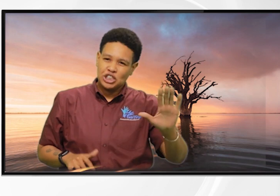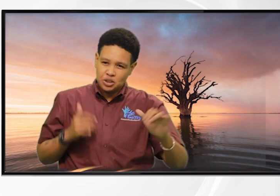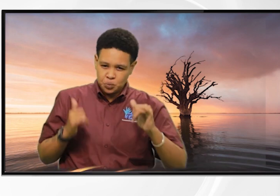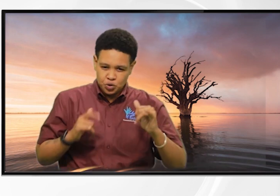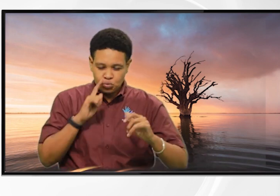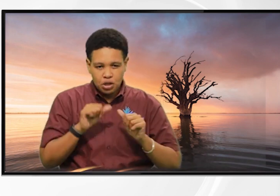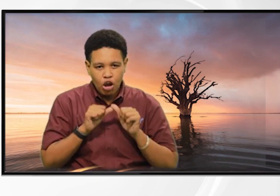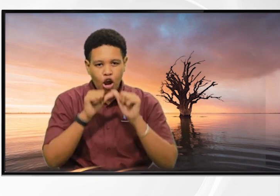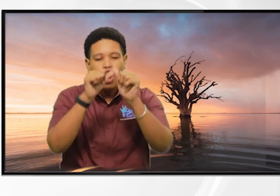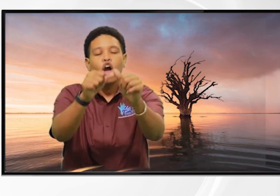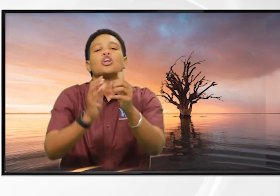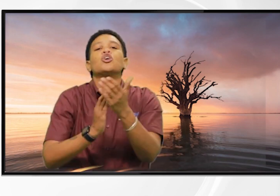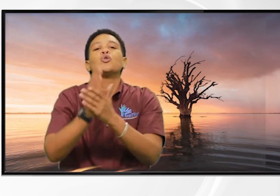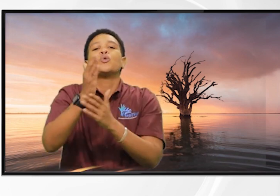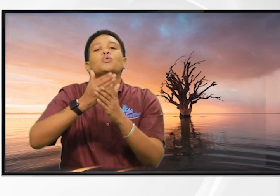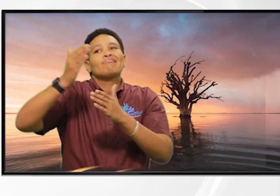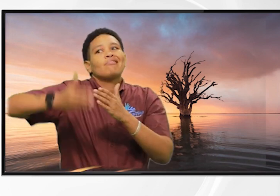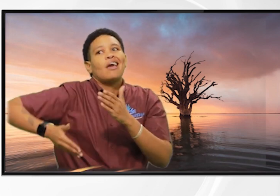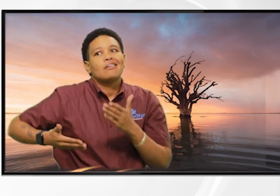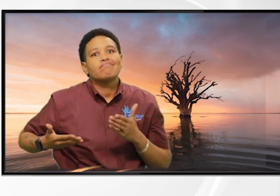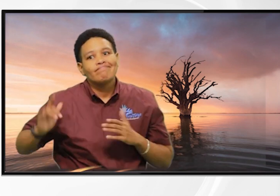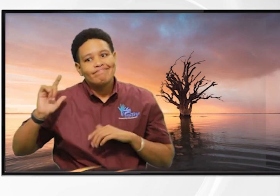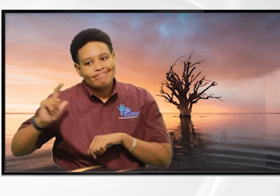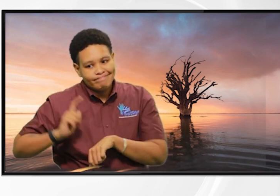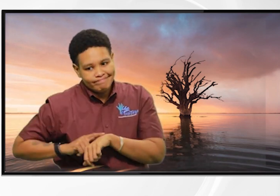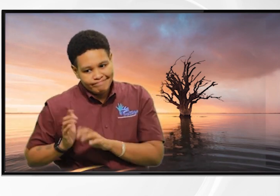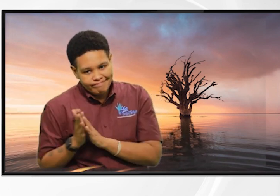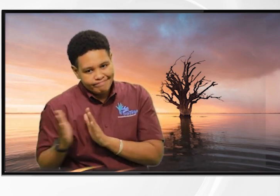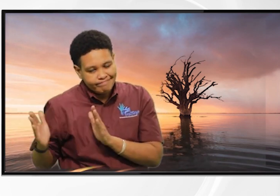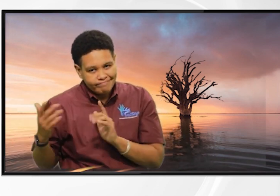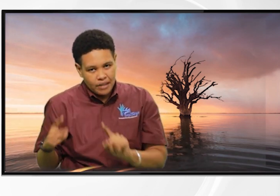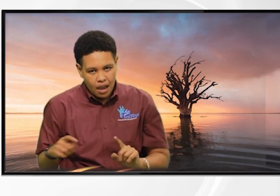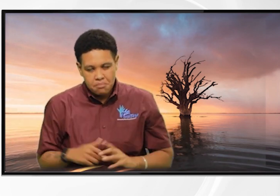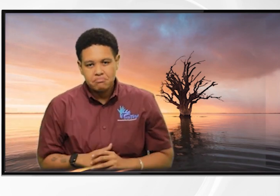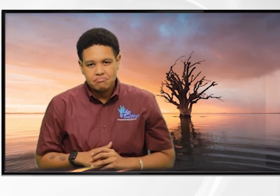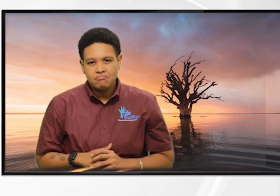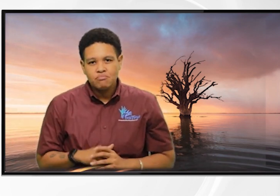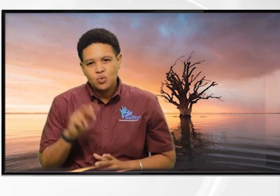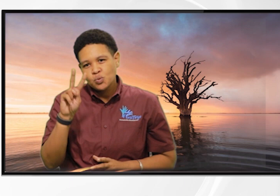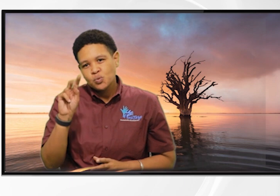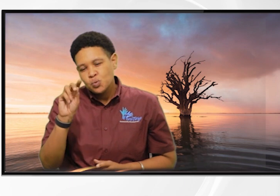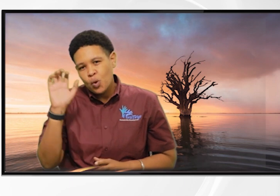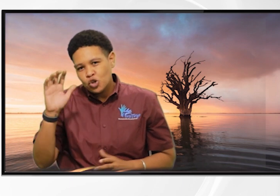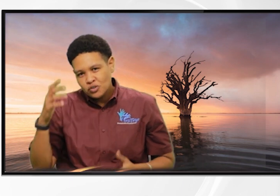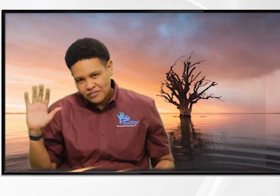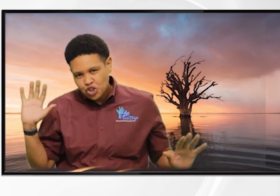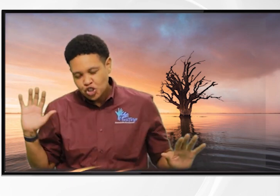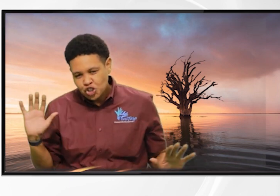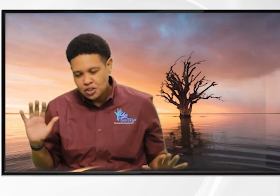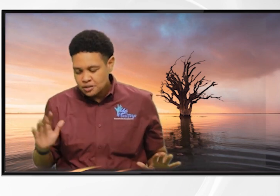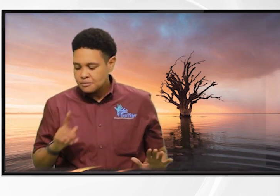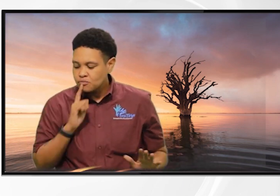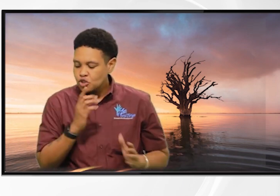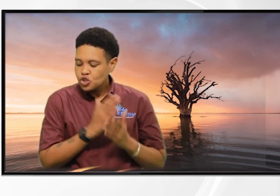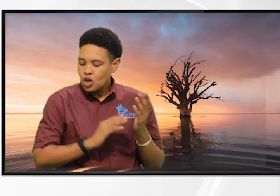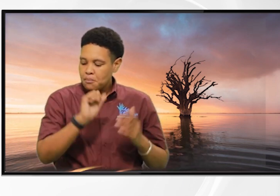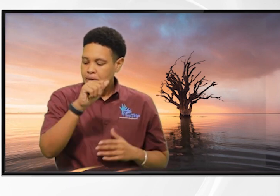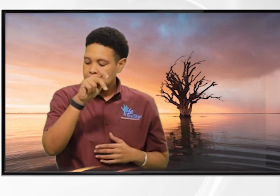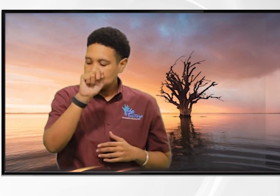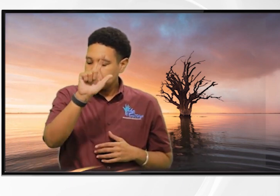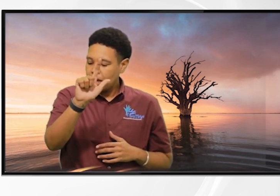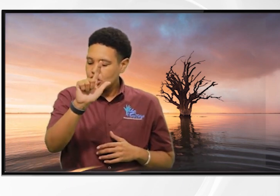which continues through to the end of the century. There is some spatial variation across the